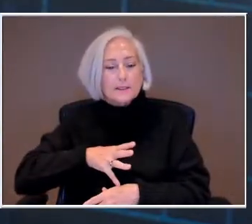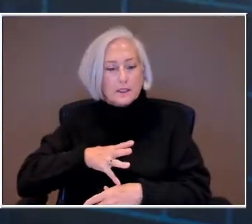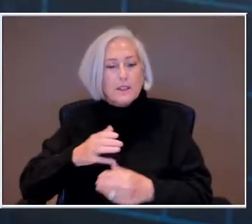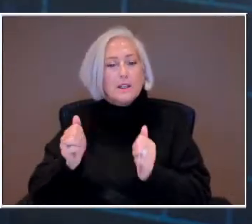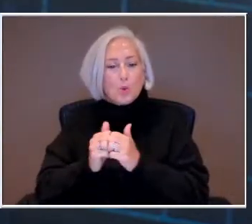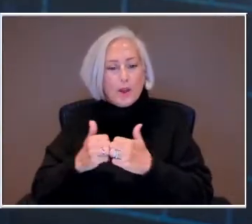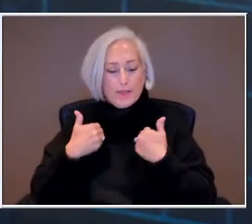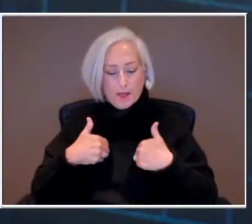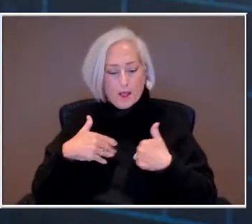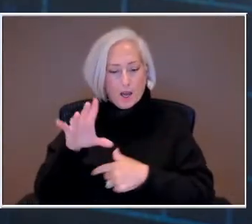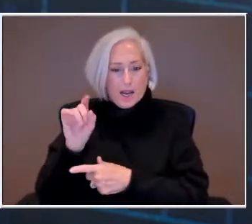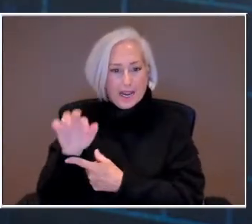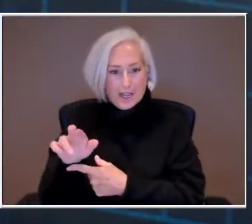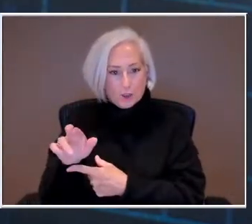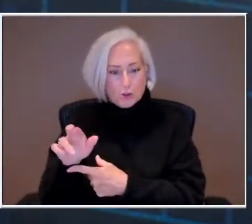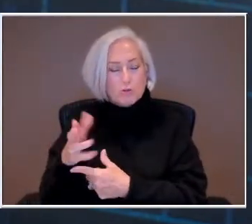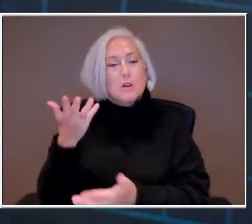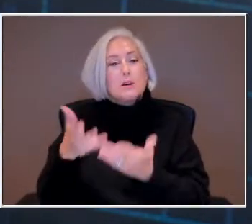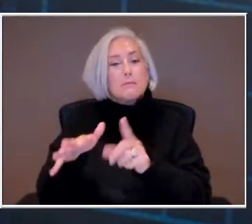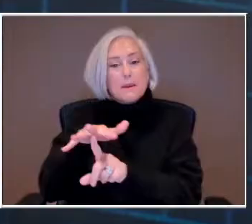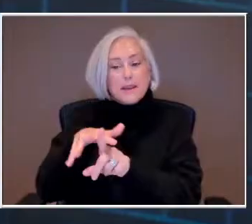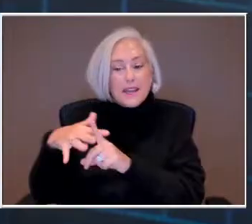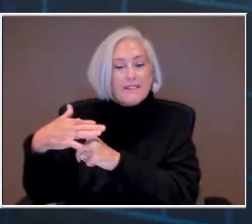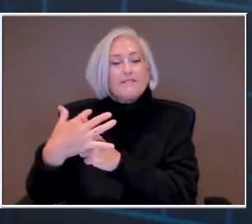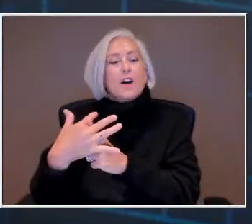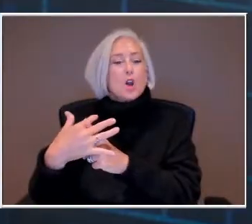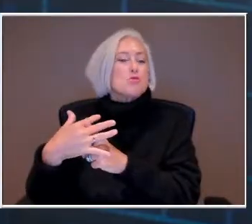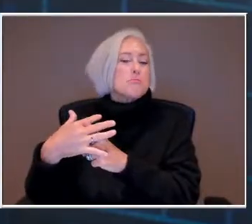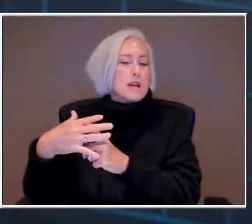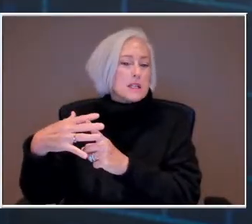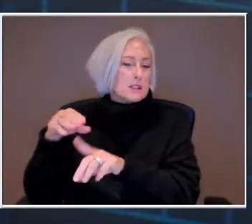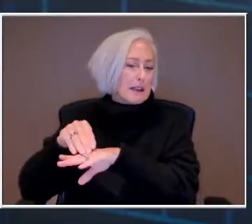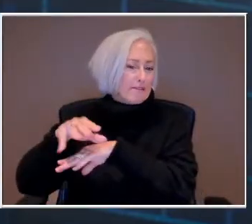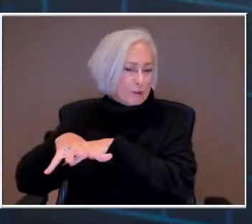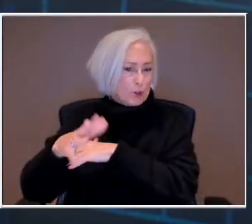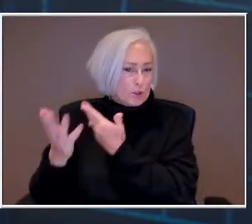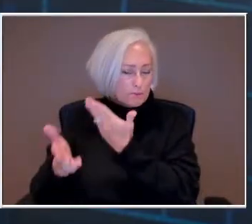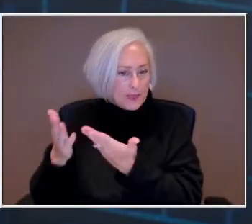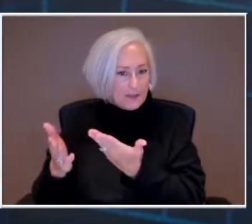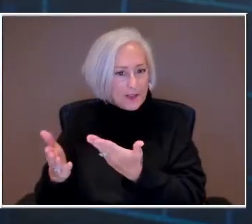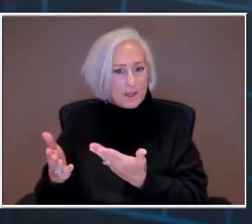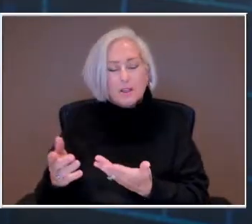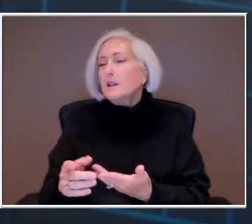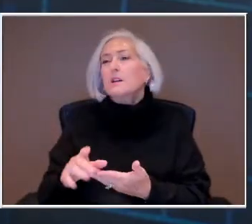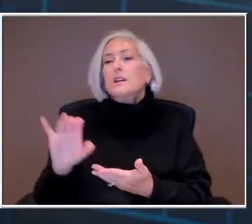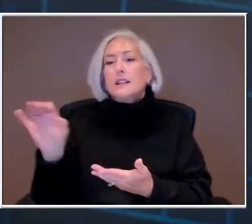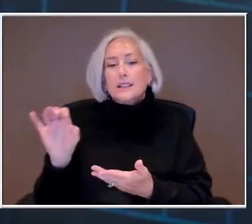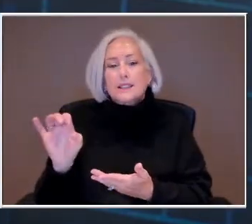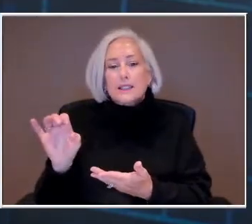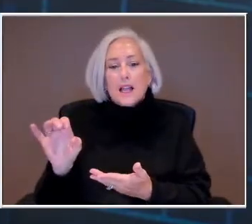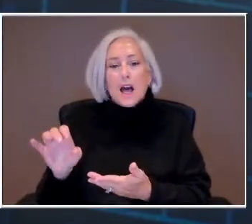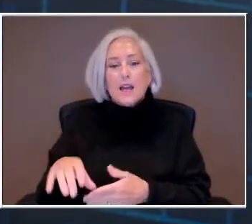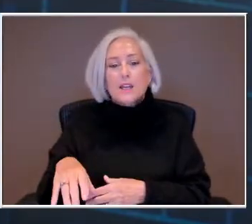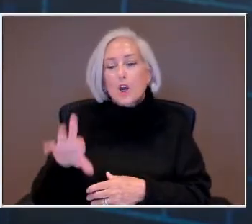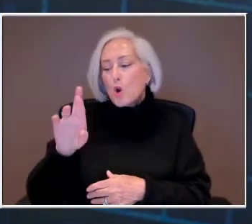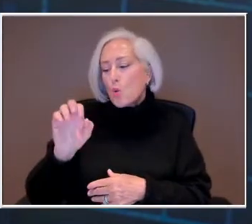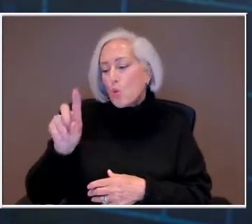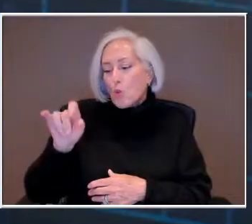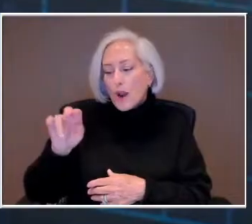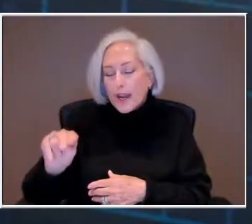other environmental factors. We have other reasons that patients that are non-smokers can develop cancer, like radon exposure, air